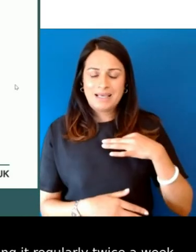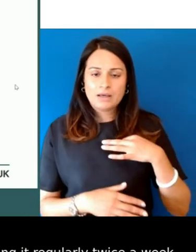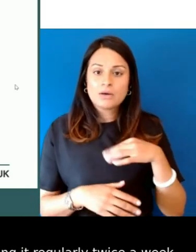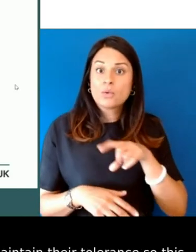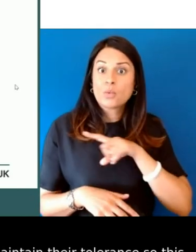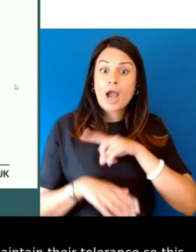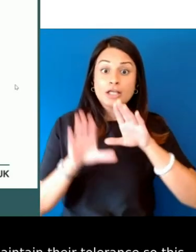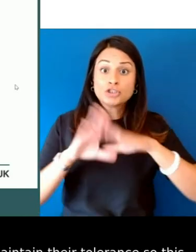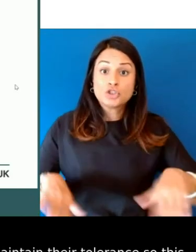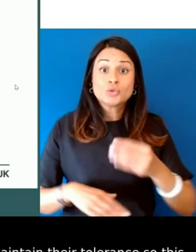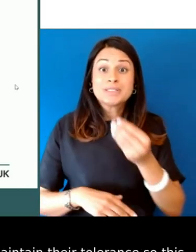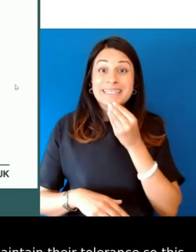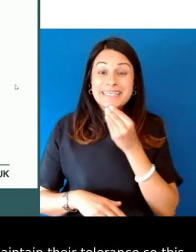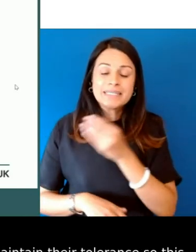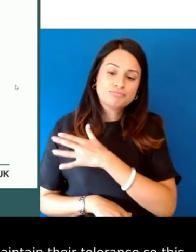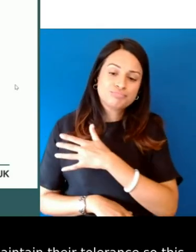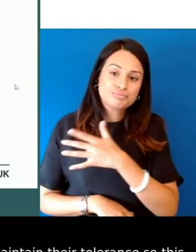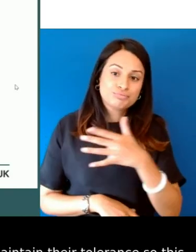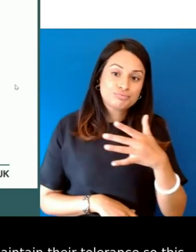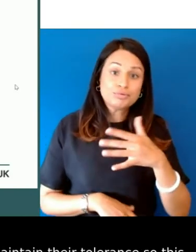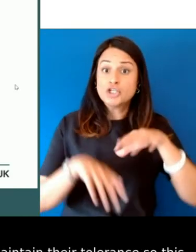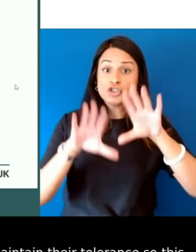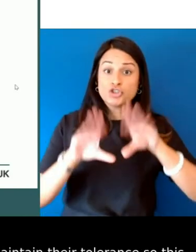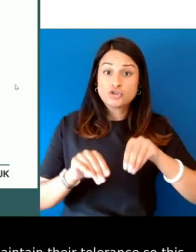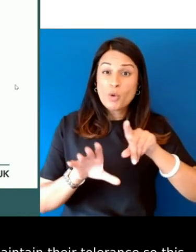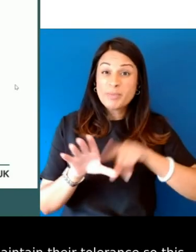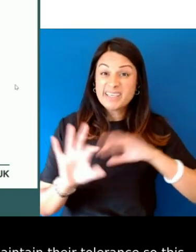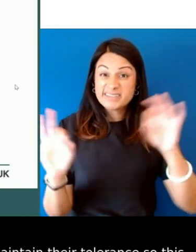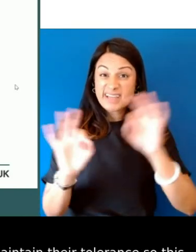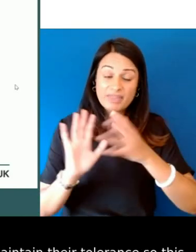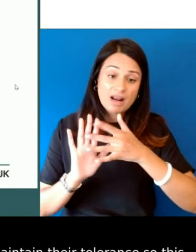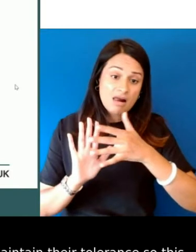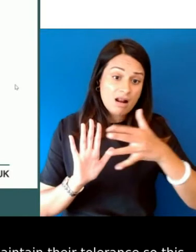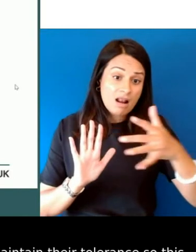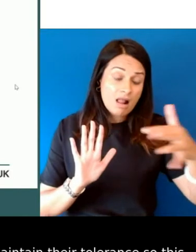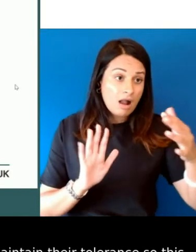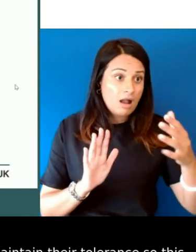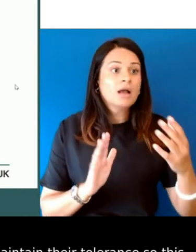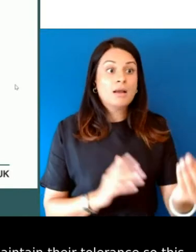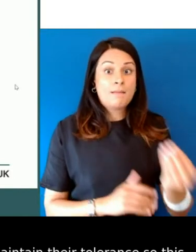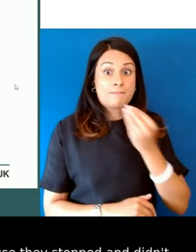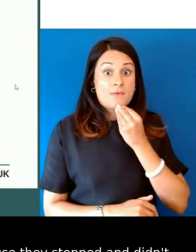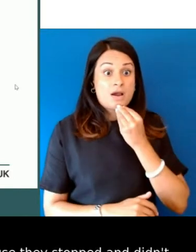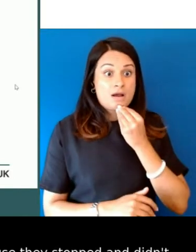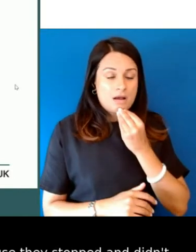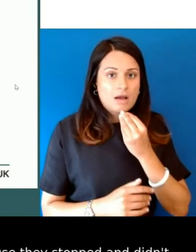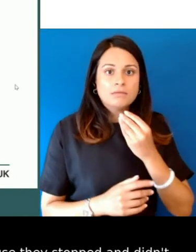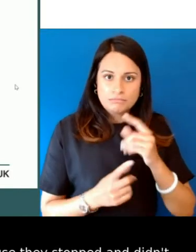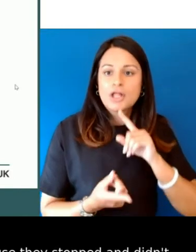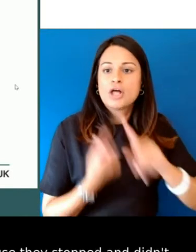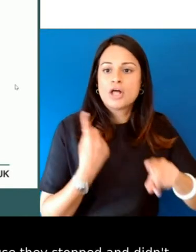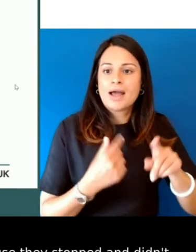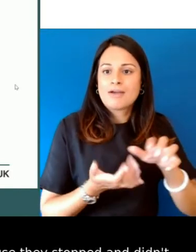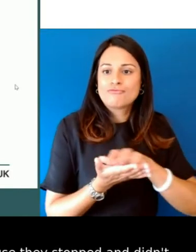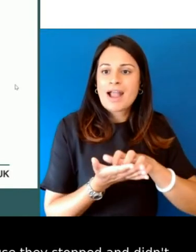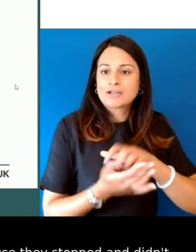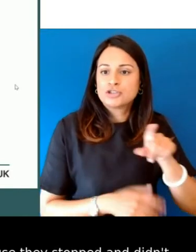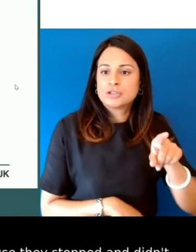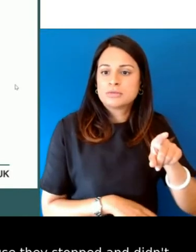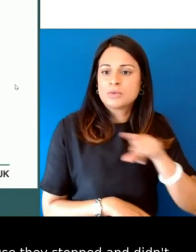but because they stopped and didn't eat it for years on their next exposure they then had an allergic reaction because they weren't eating it